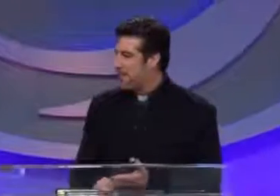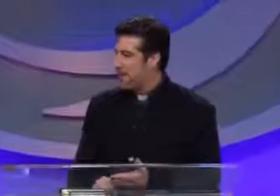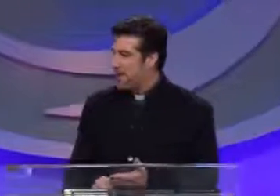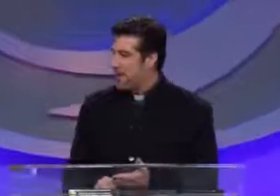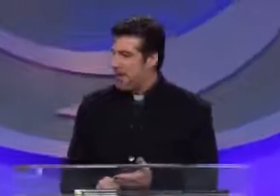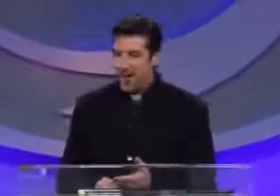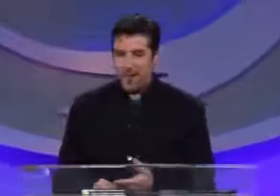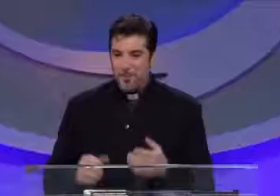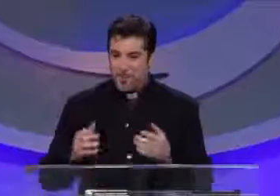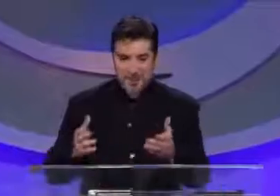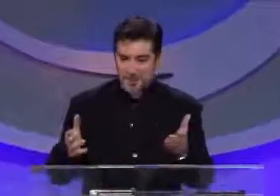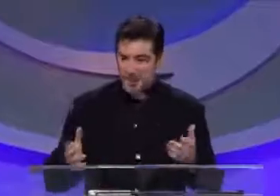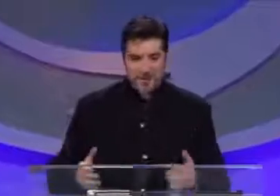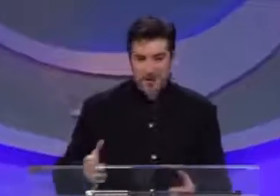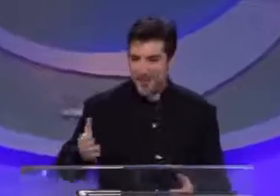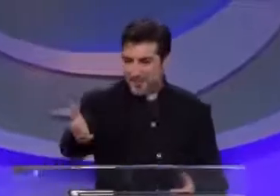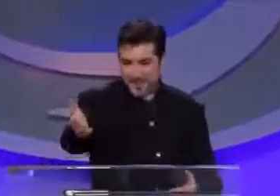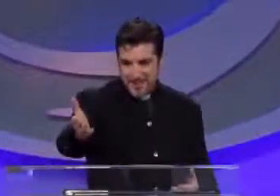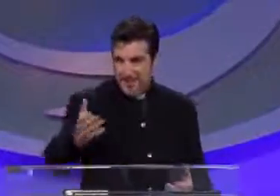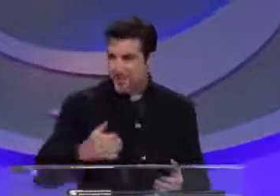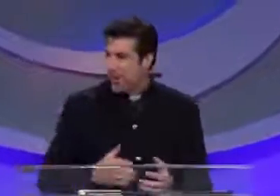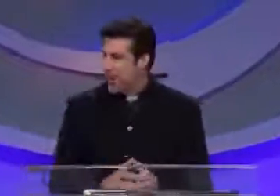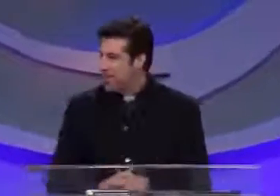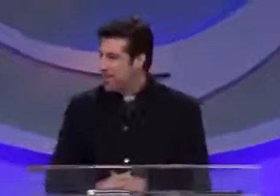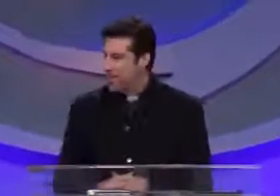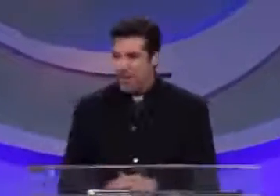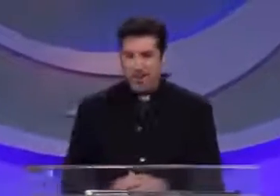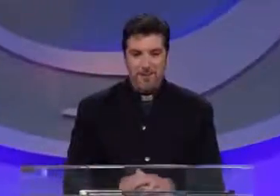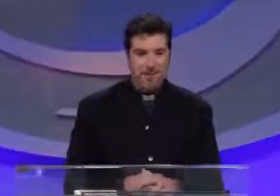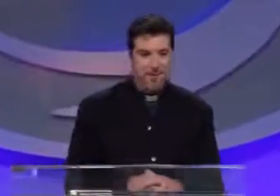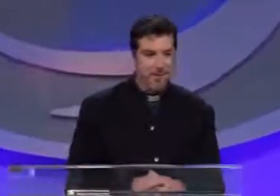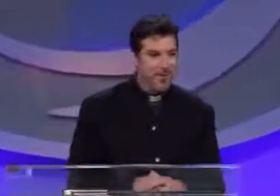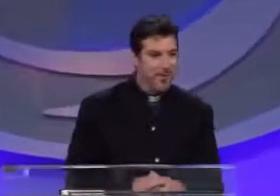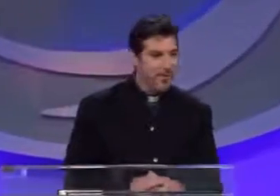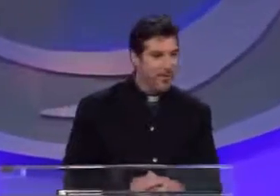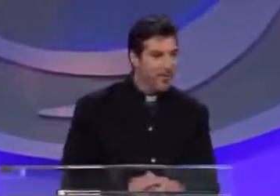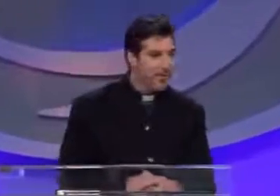with them. And we were self-financed except for one partner.